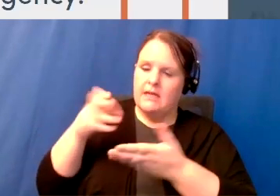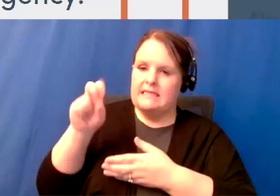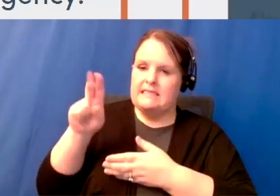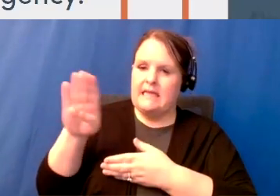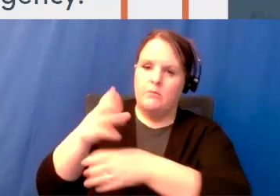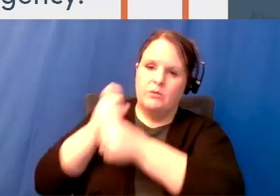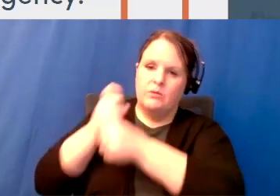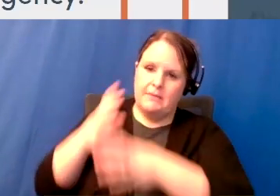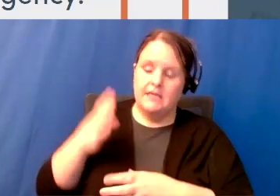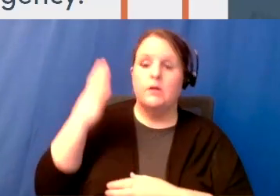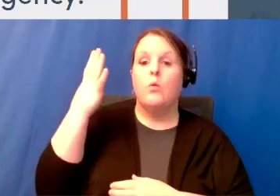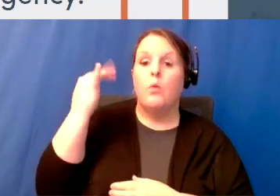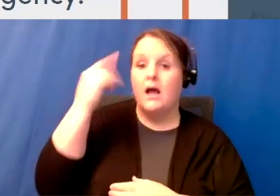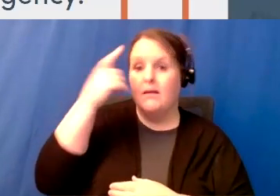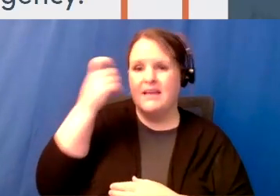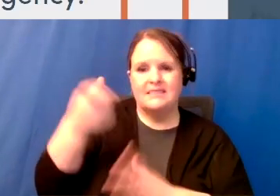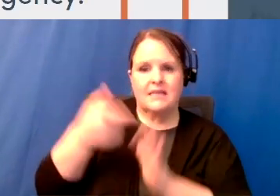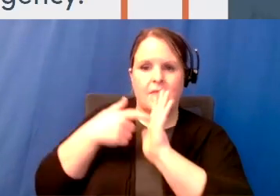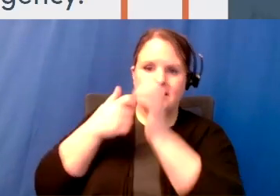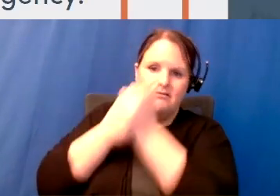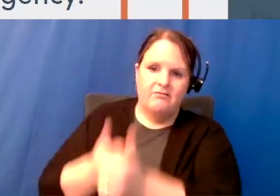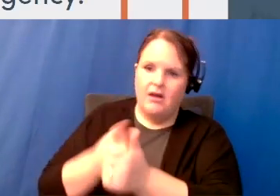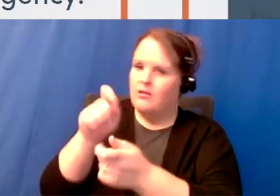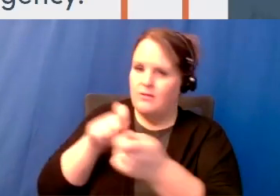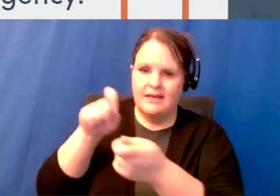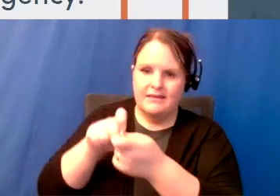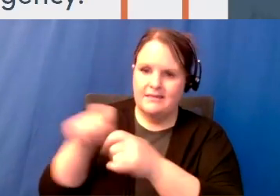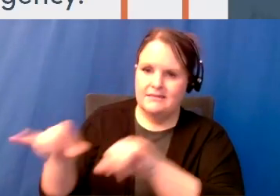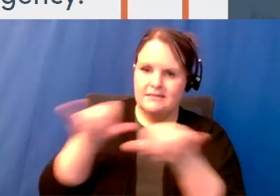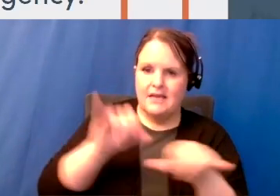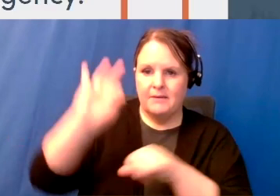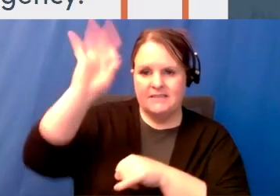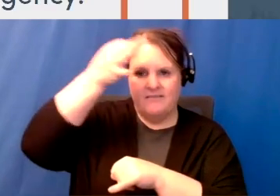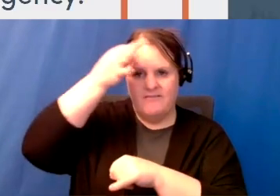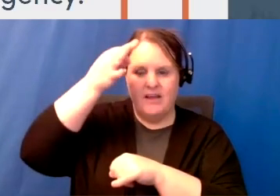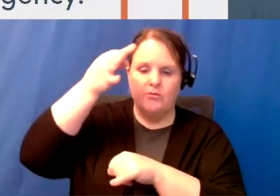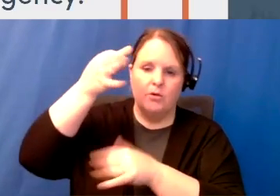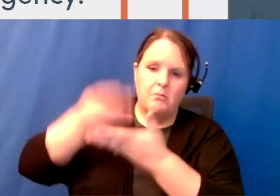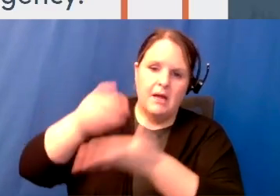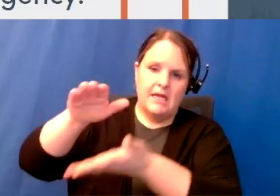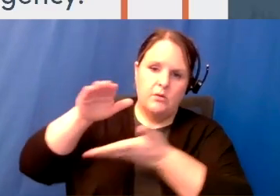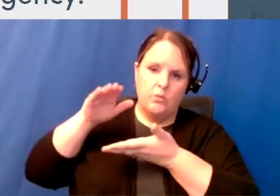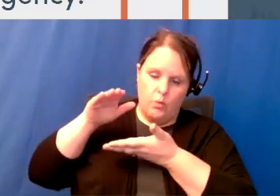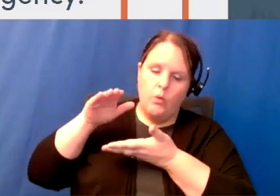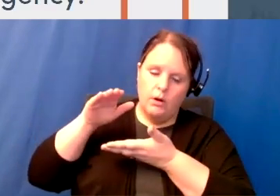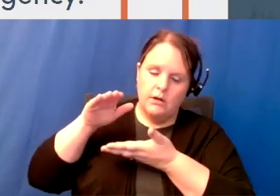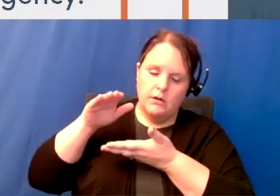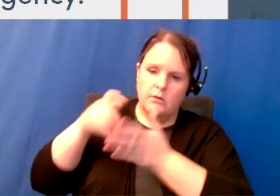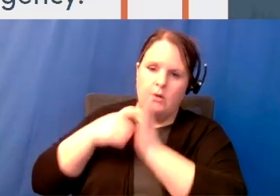the subrecipient needs to abide by the federal award requirements in the same way that the pass-through entity needs